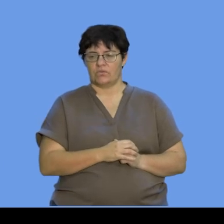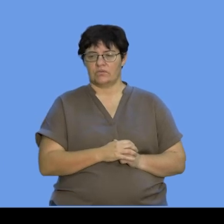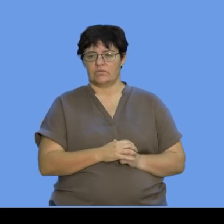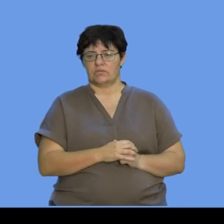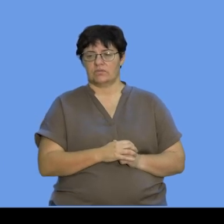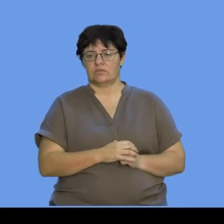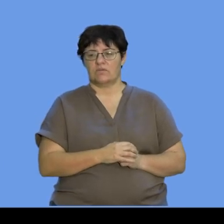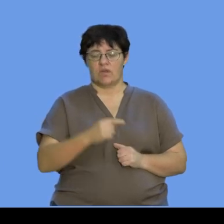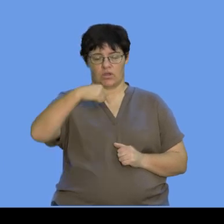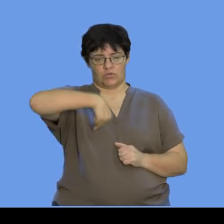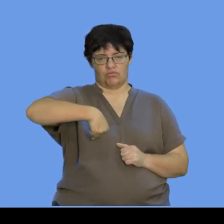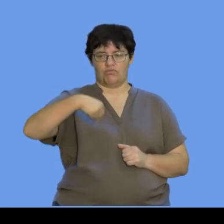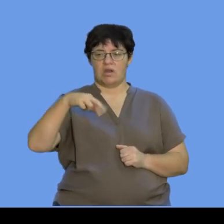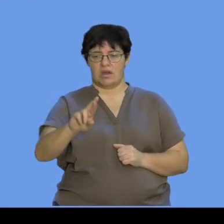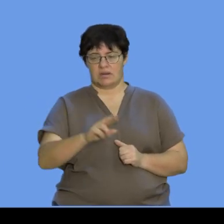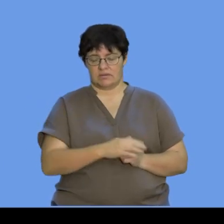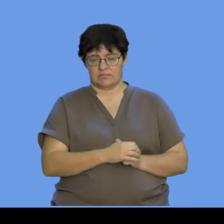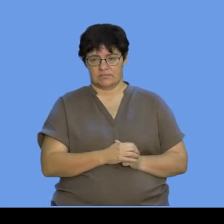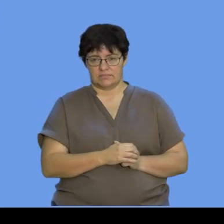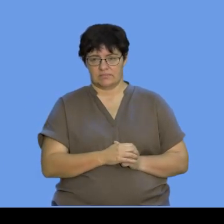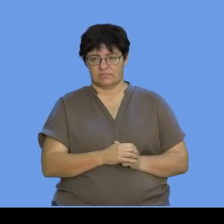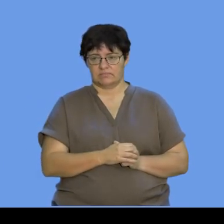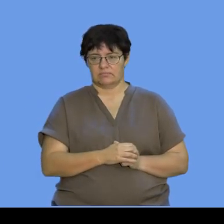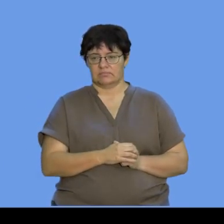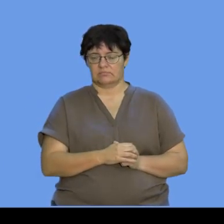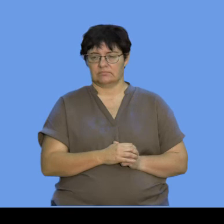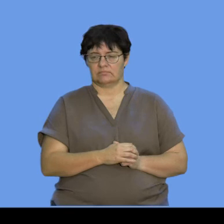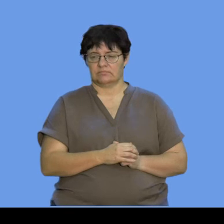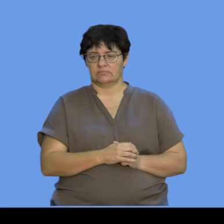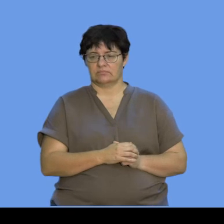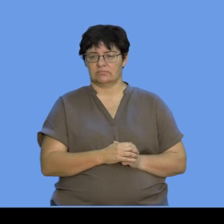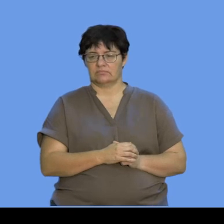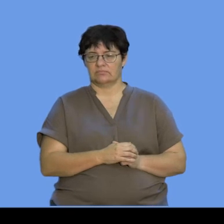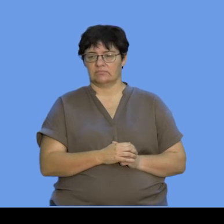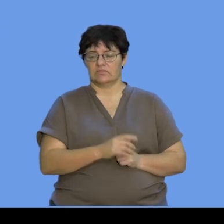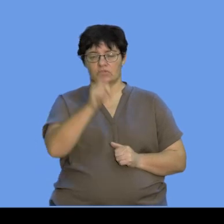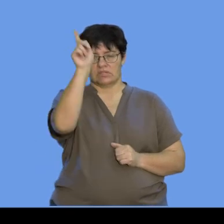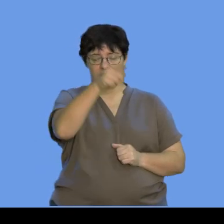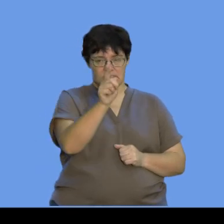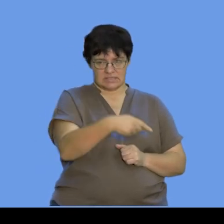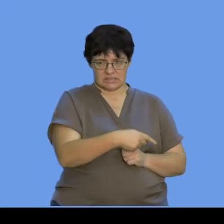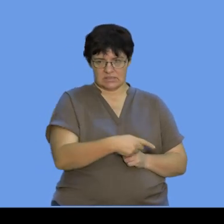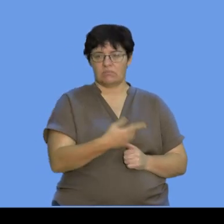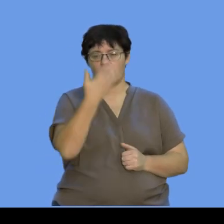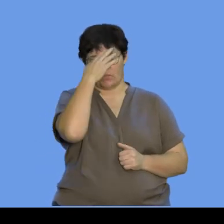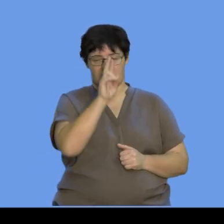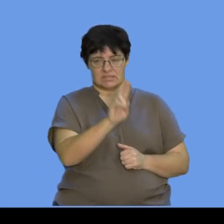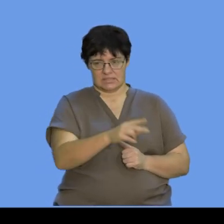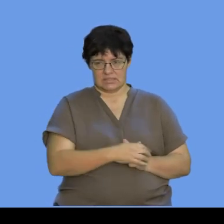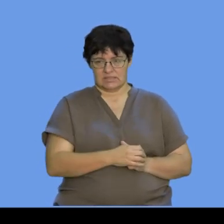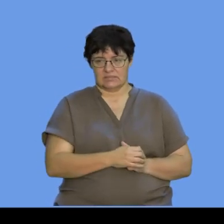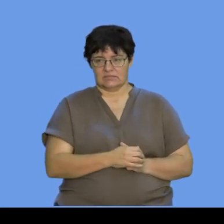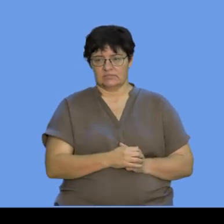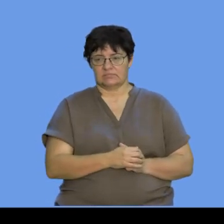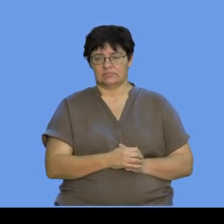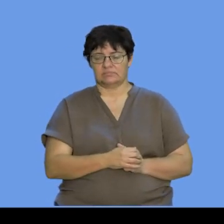4 over QR. So I'm just going to rewrite this. So the 6 and the 6, already you